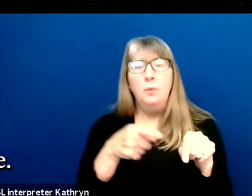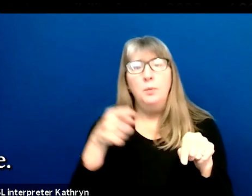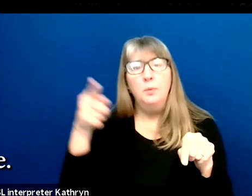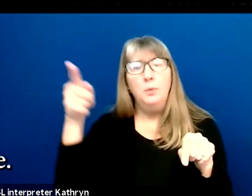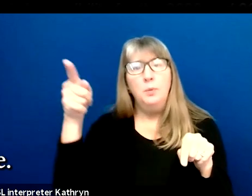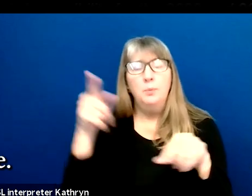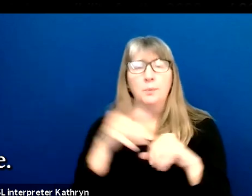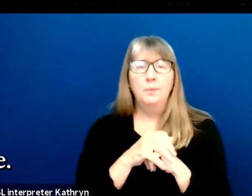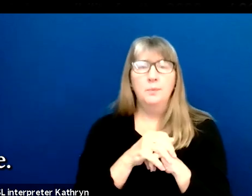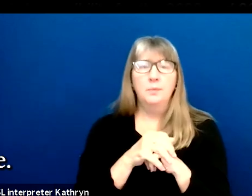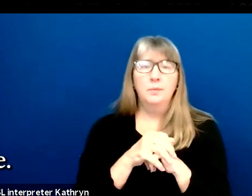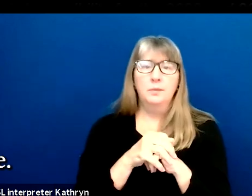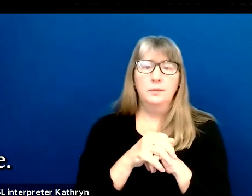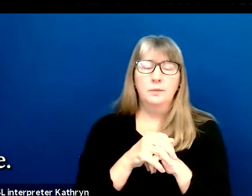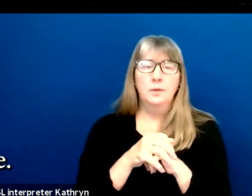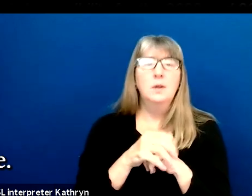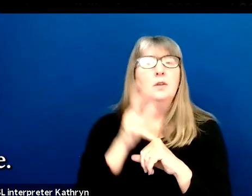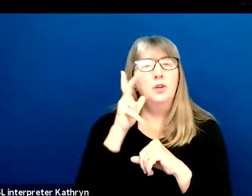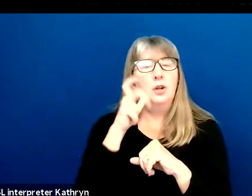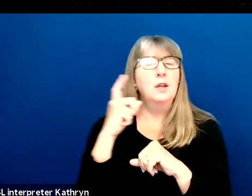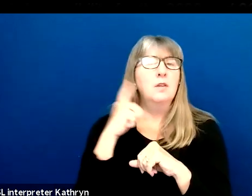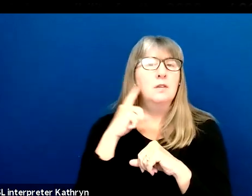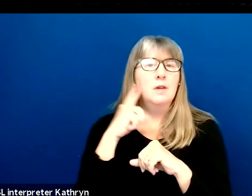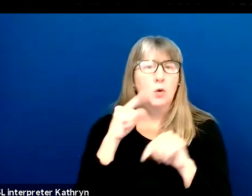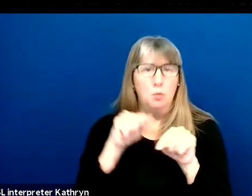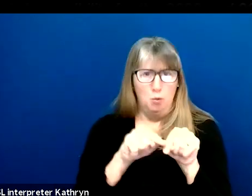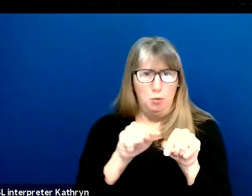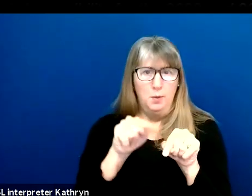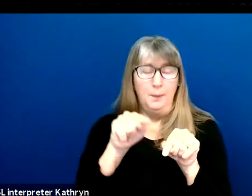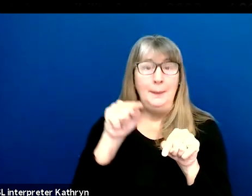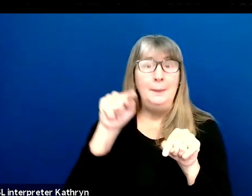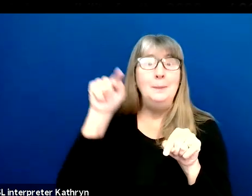So you can hear that really rising tone, very smooth,